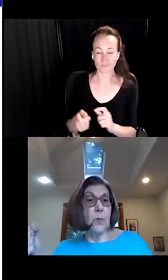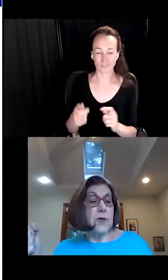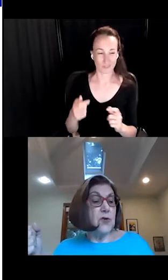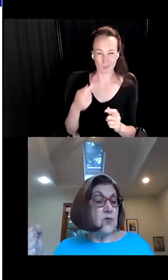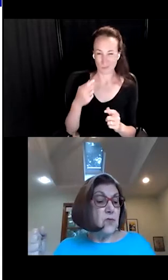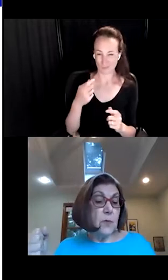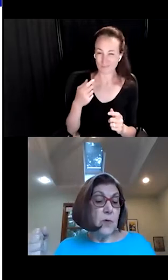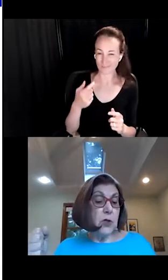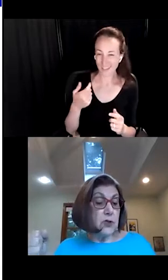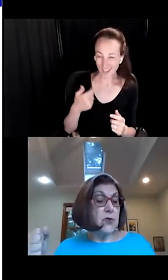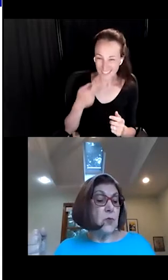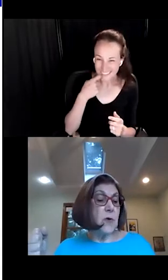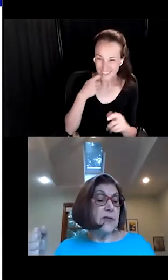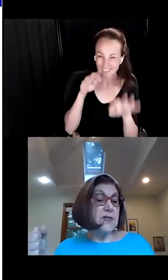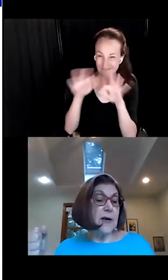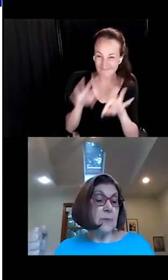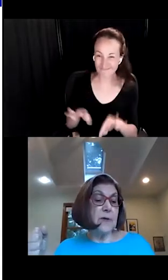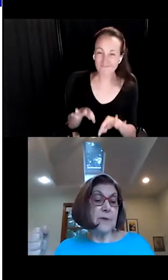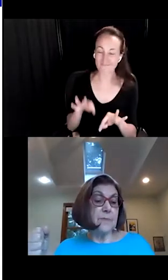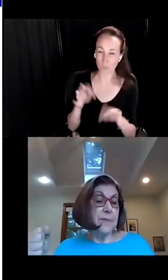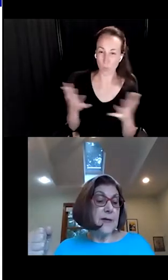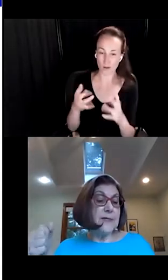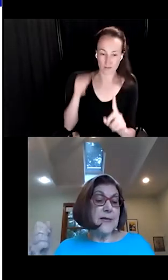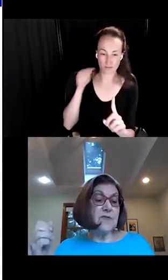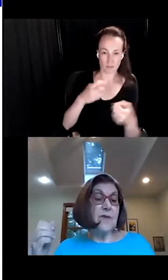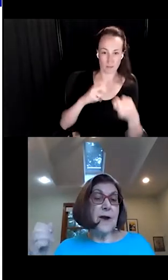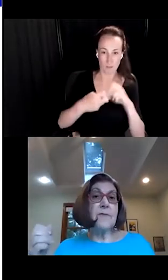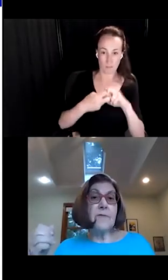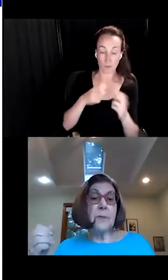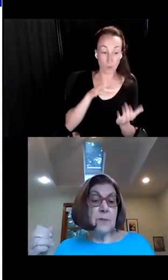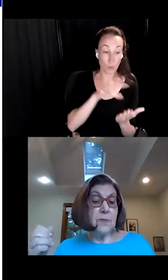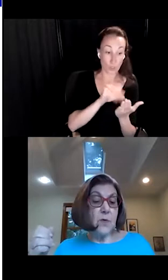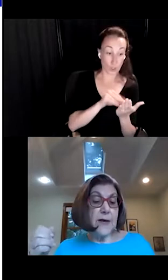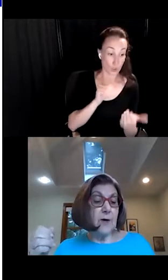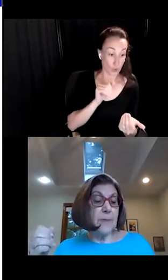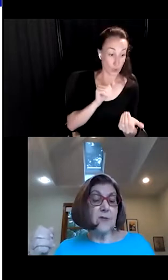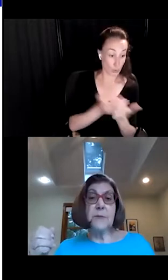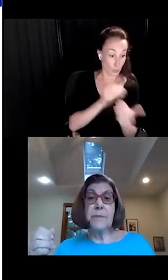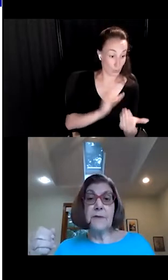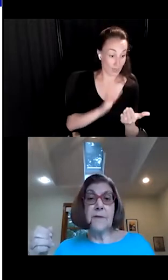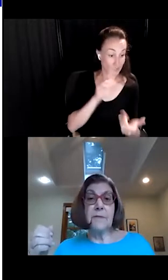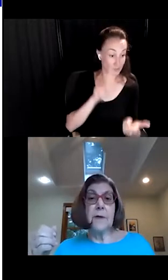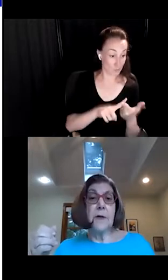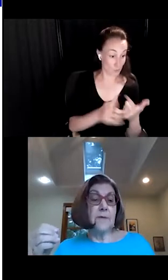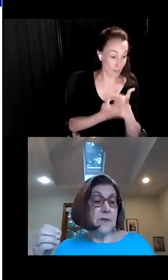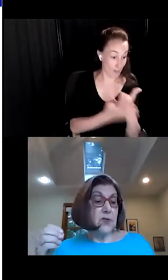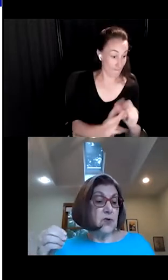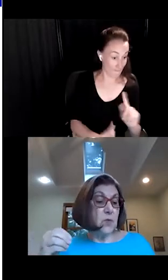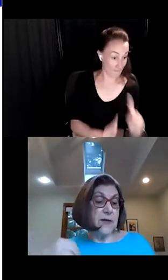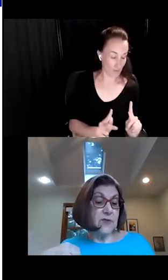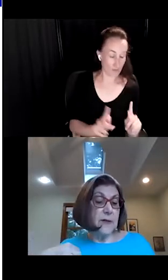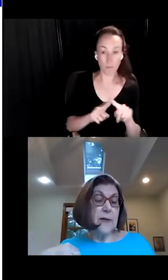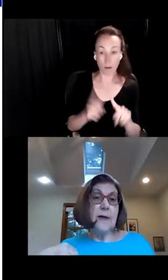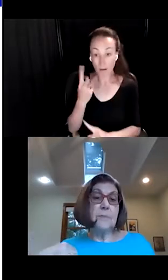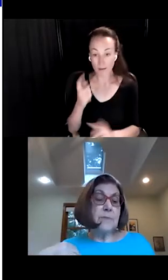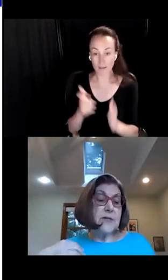problem. We learn new ways to help people. It takes forever for the people we care about to benefit from these new